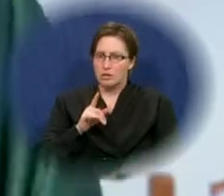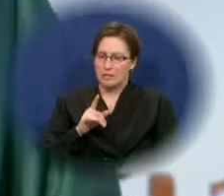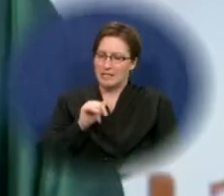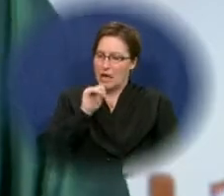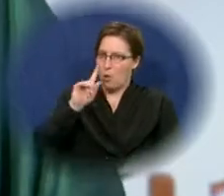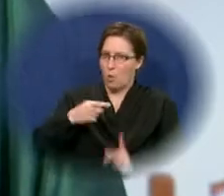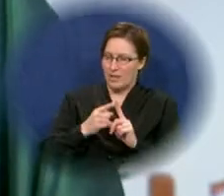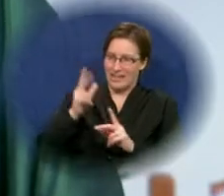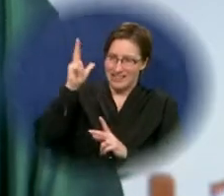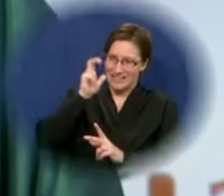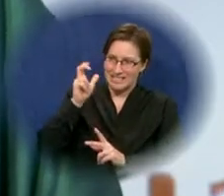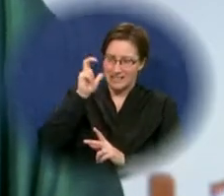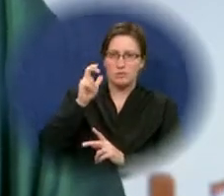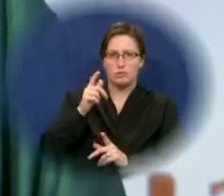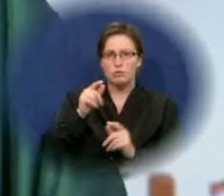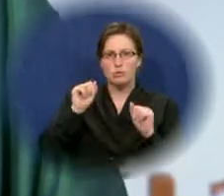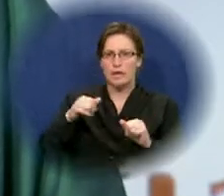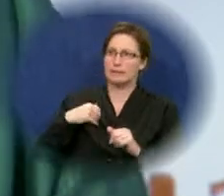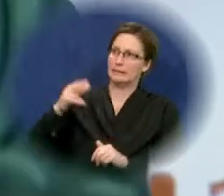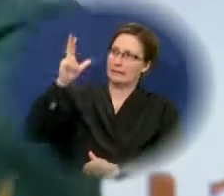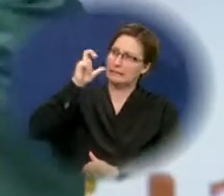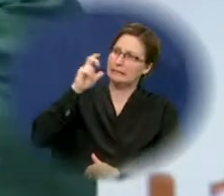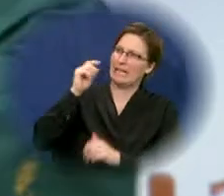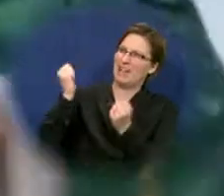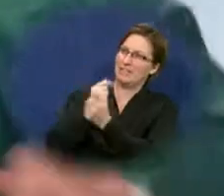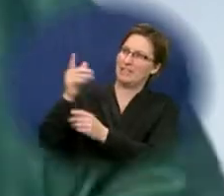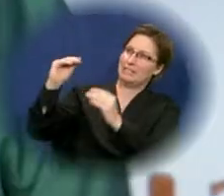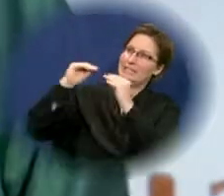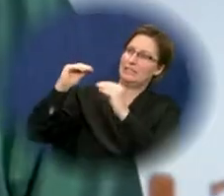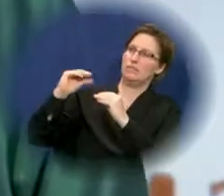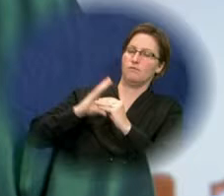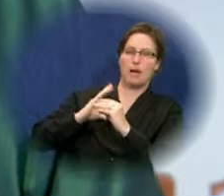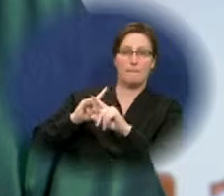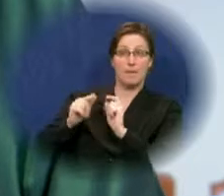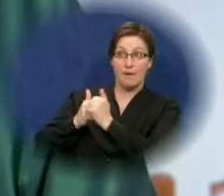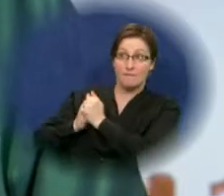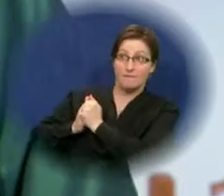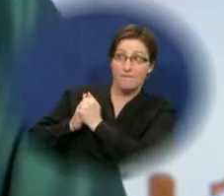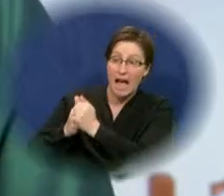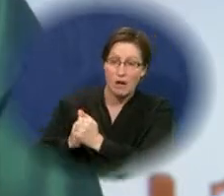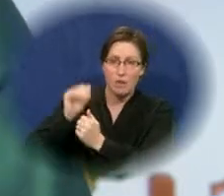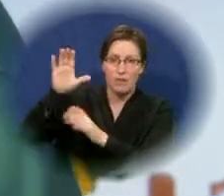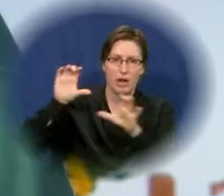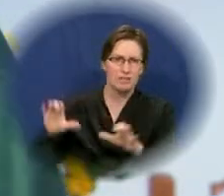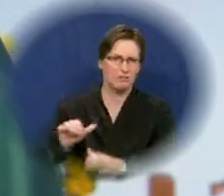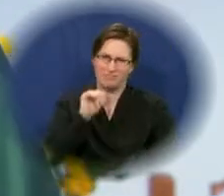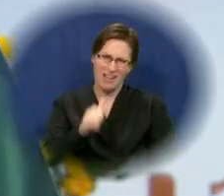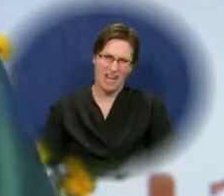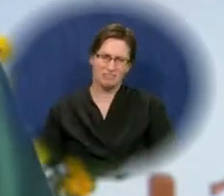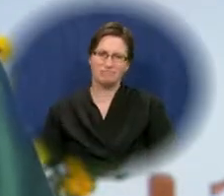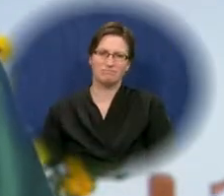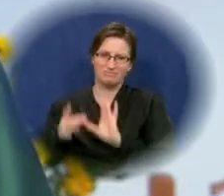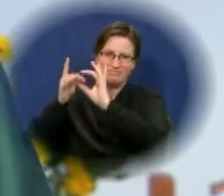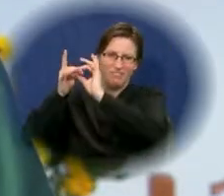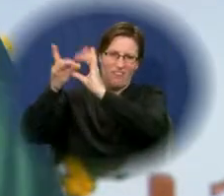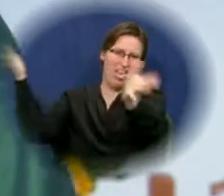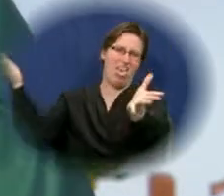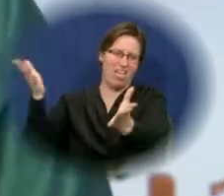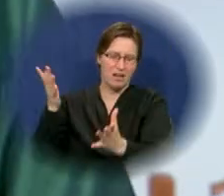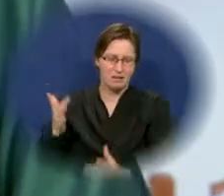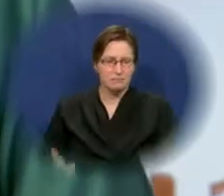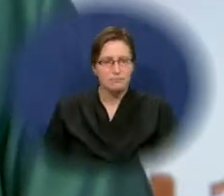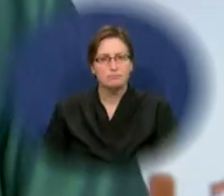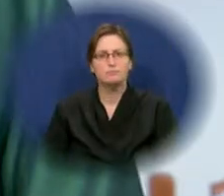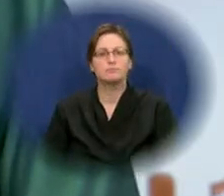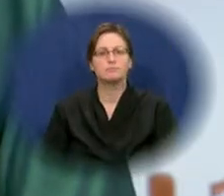you, but don't follow their example. There's a big disconnect between what they're saying. And so it is that reminder